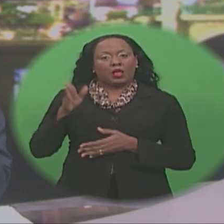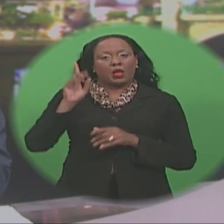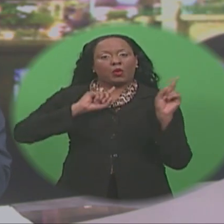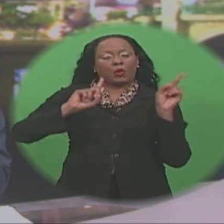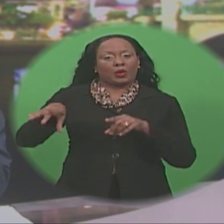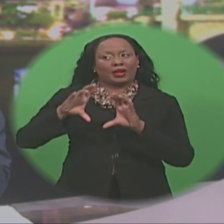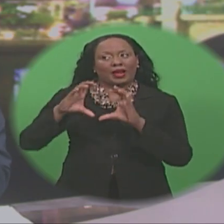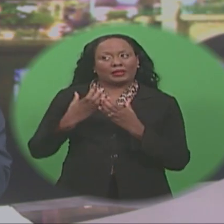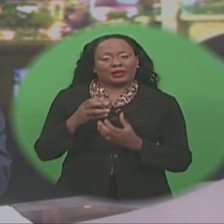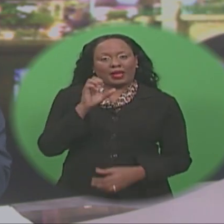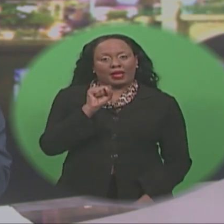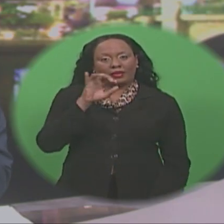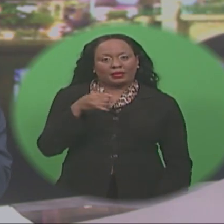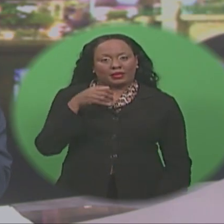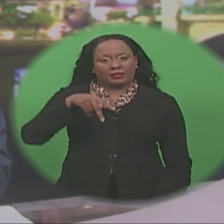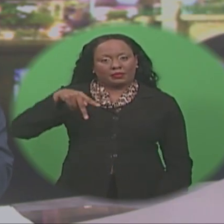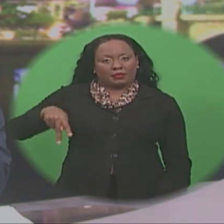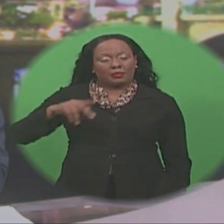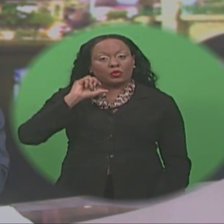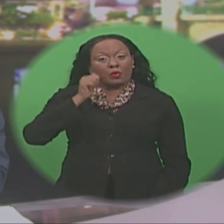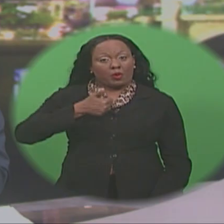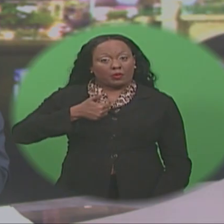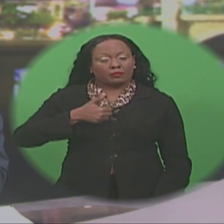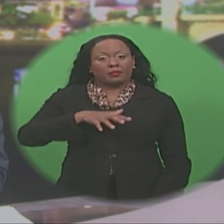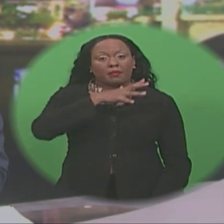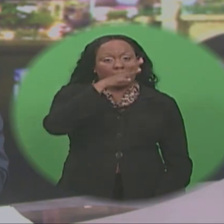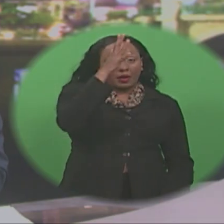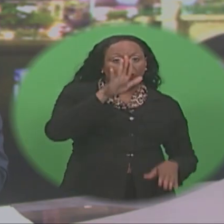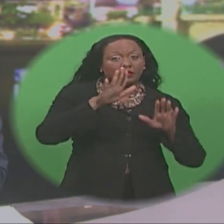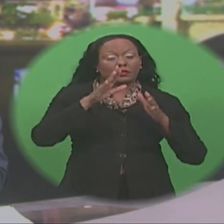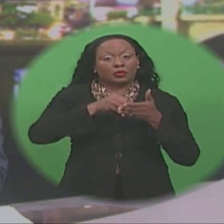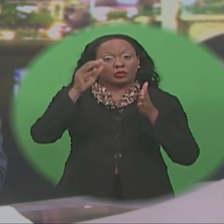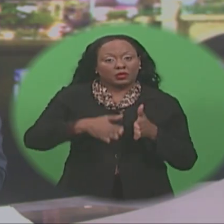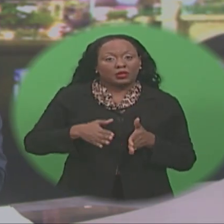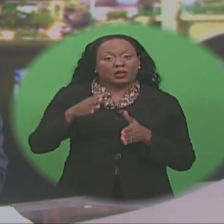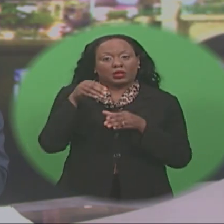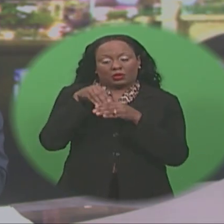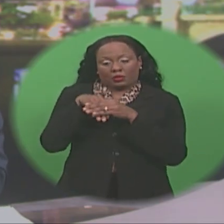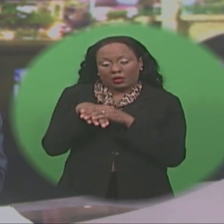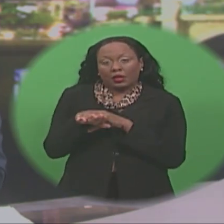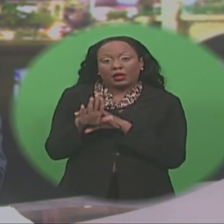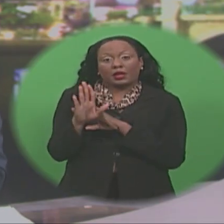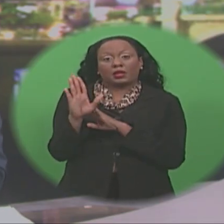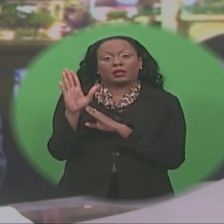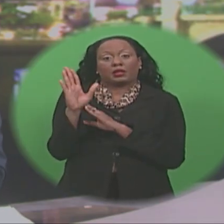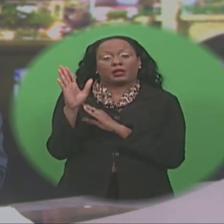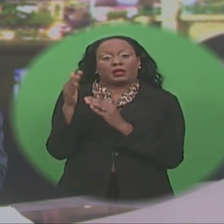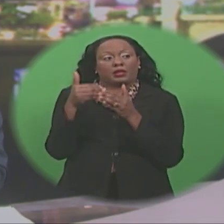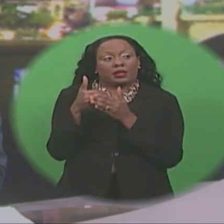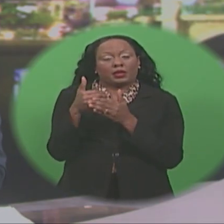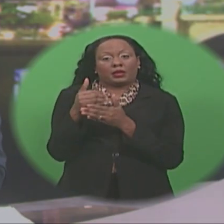Prescott Institute of Technology in Wildy from tomorrow. Parents and pupils are asked to enter from the entrance nearest to the Caribbean Development